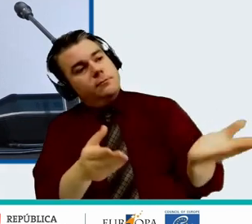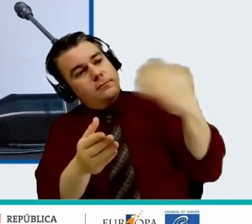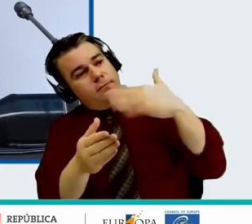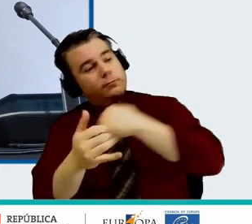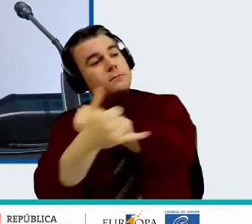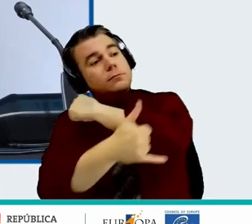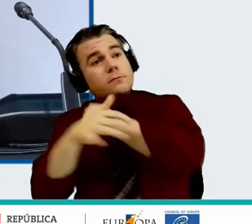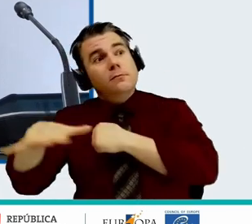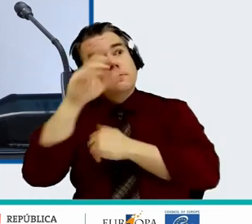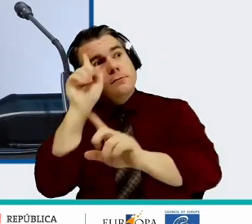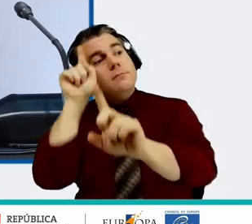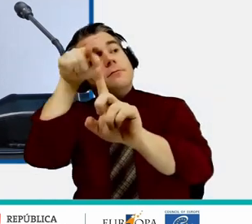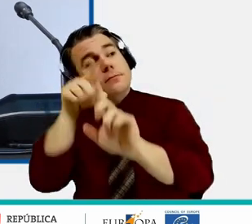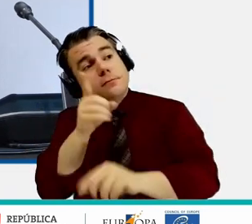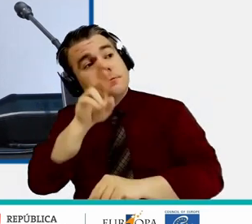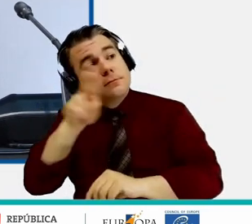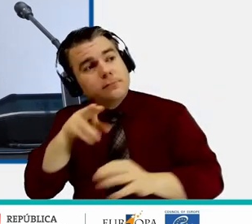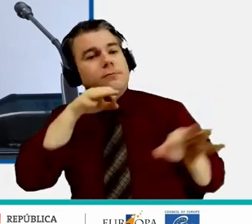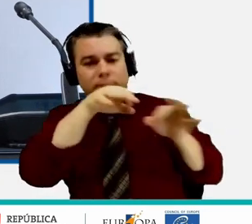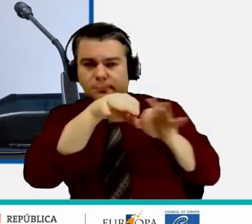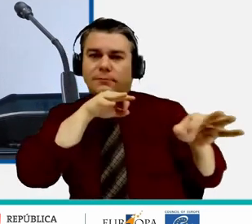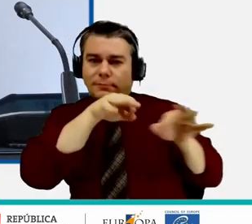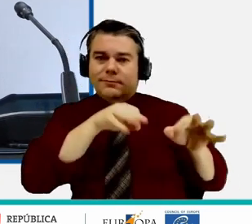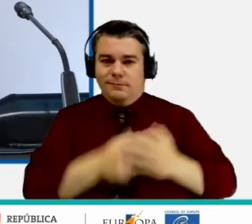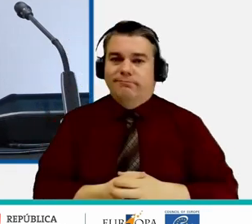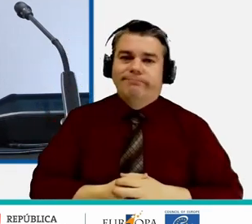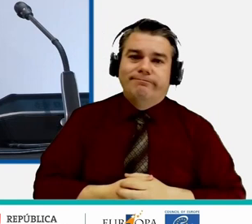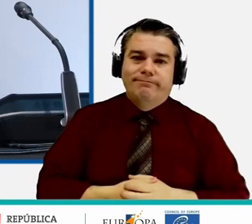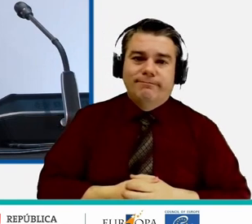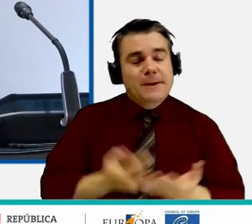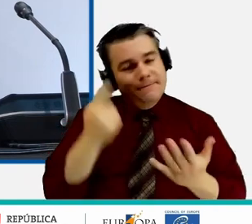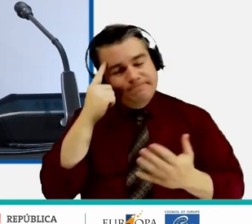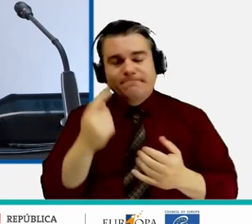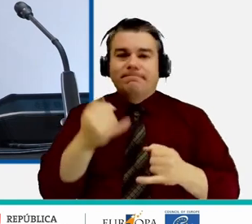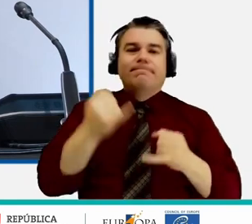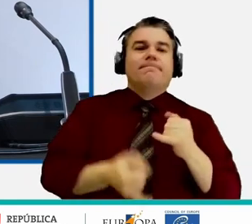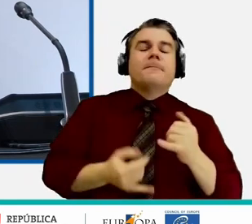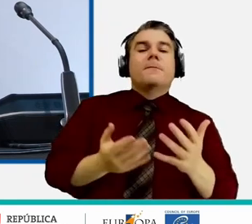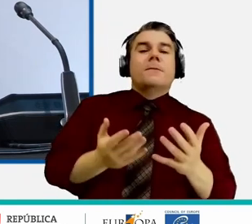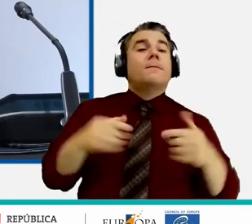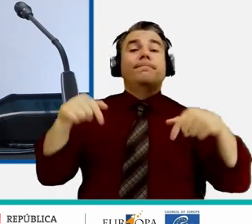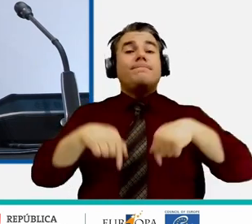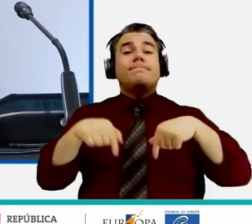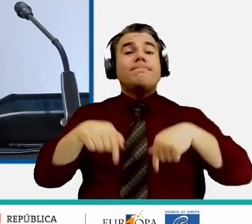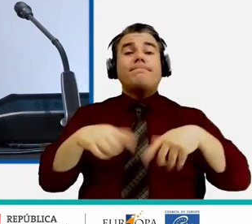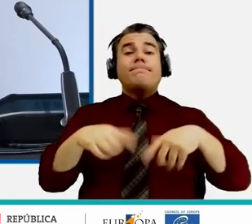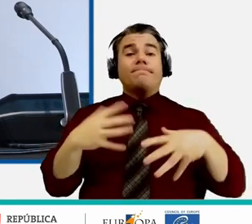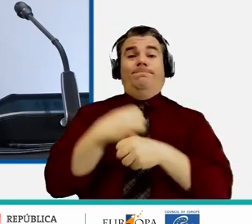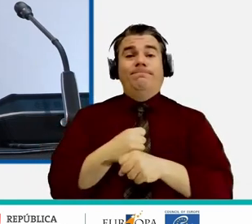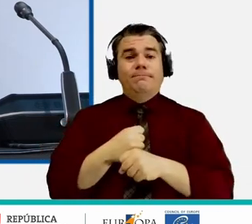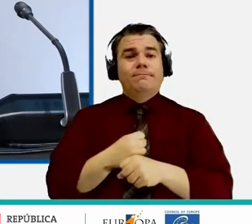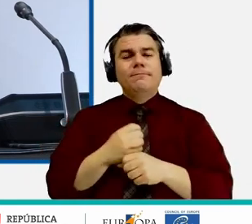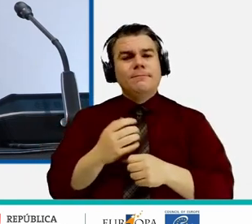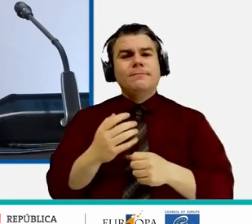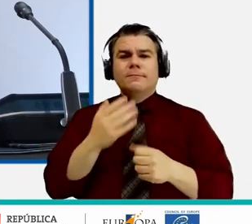DRR. Well, finally, I think we can conclude that this synergy has allowed very